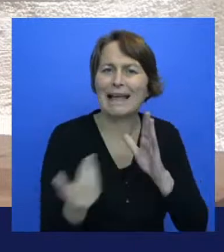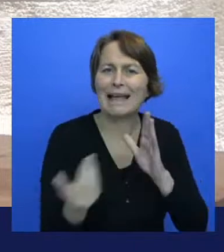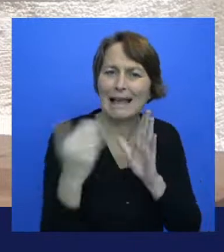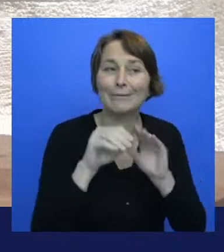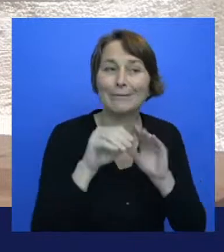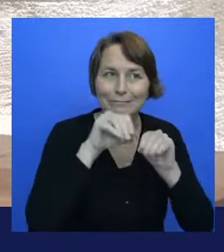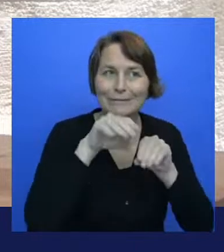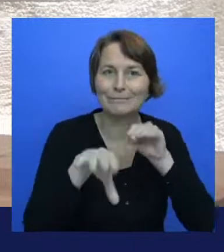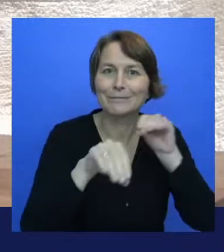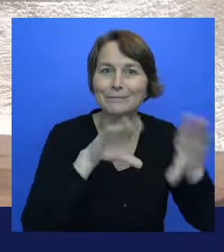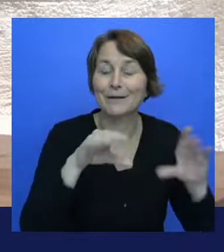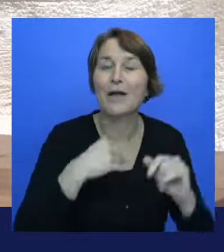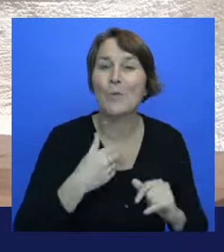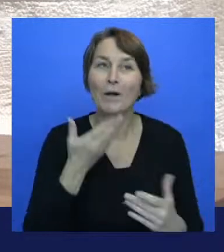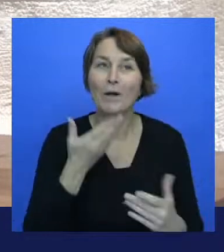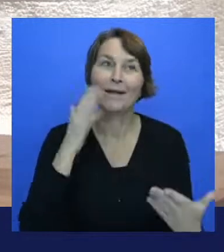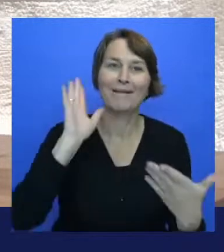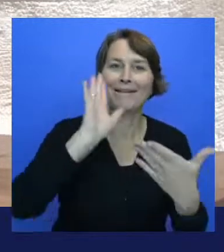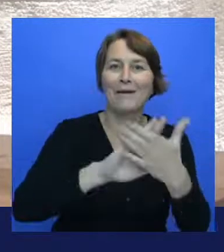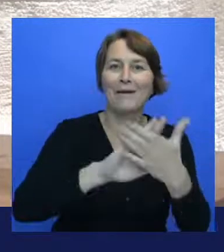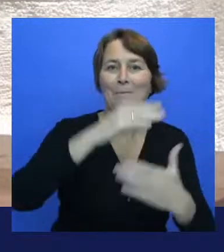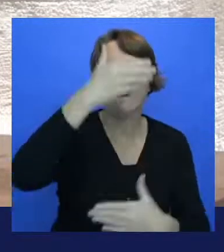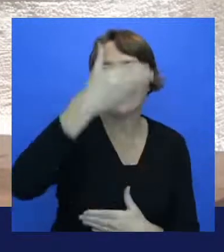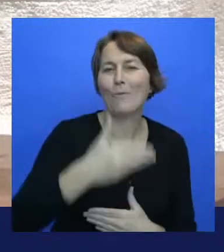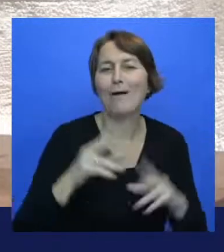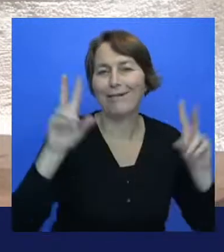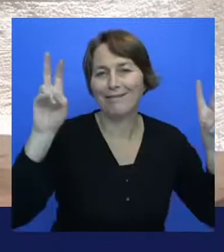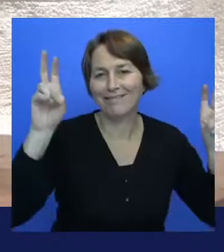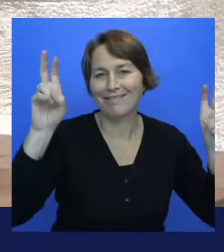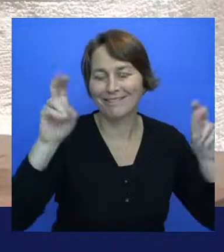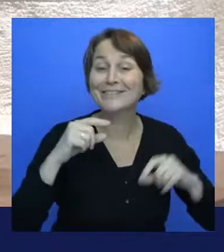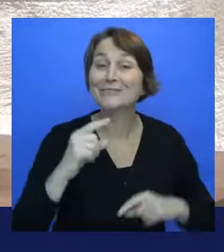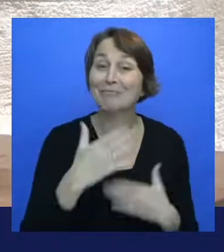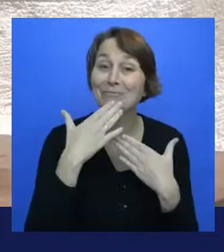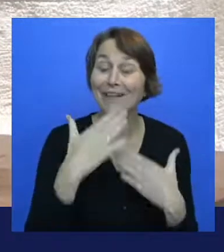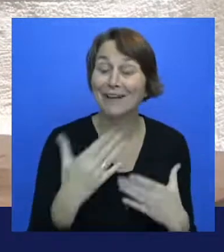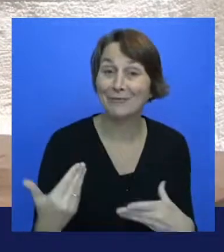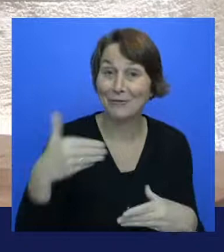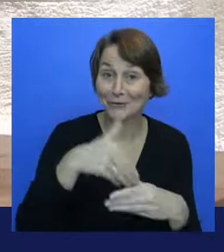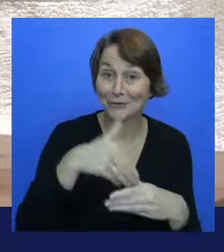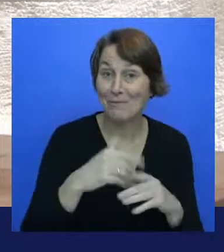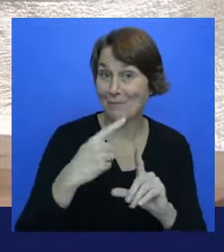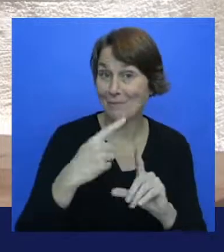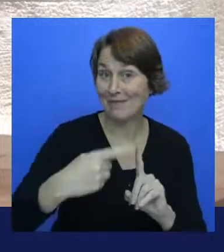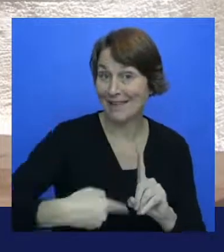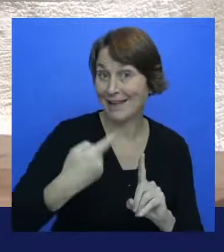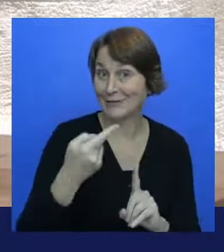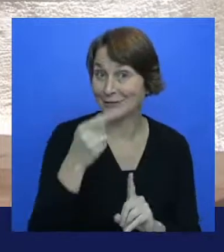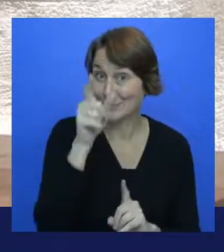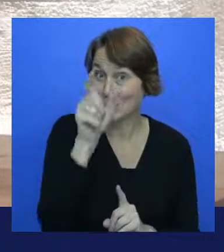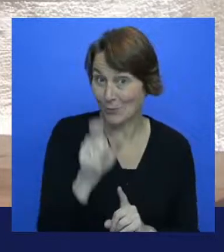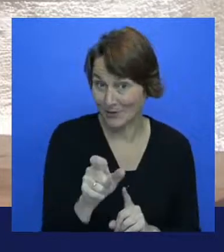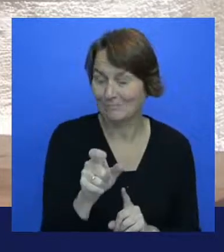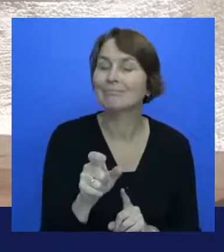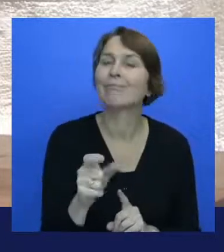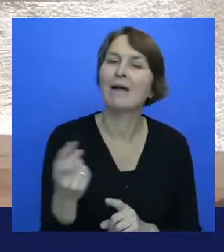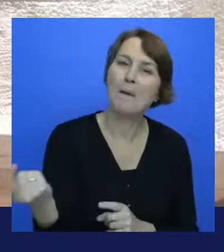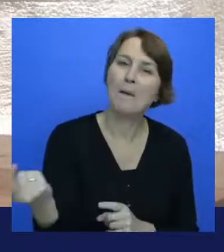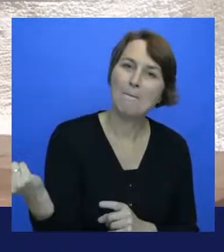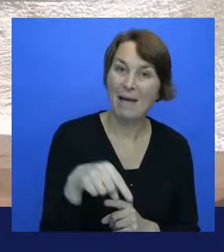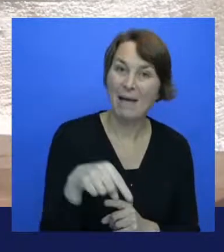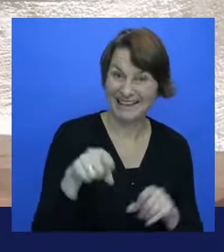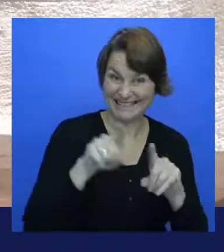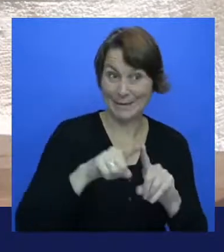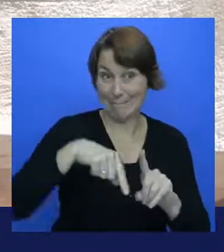good. So thank you very much, everyone, for joining us. Next week, we are back on Thursday again. Same time, same